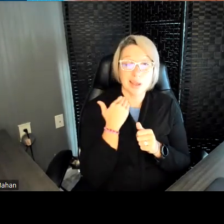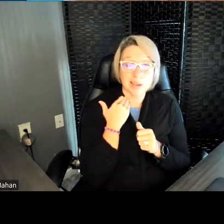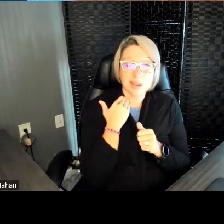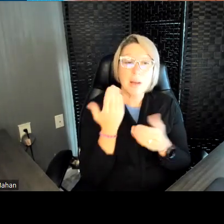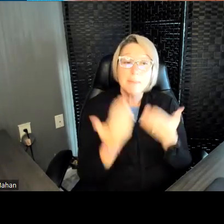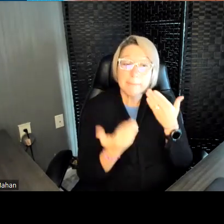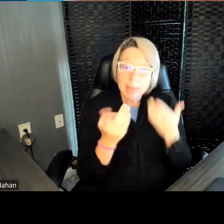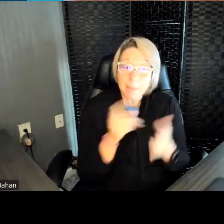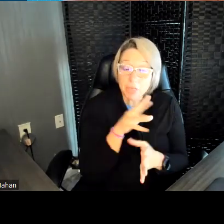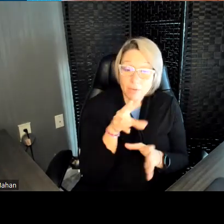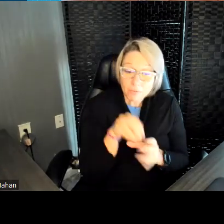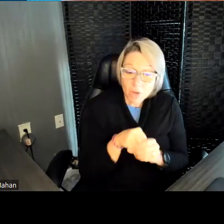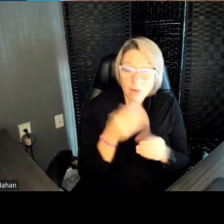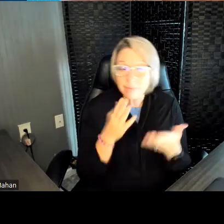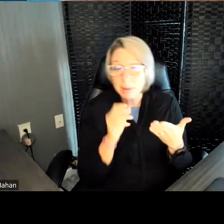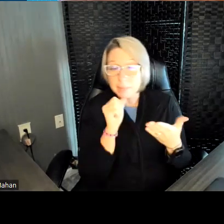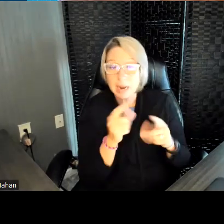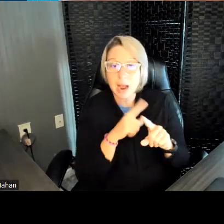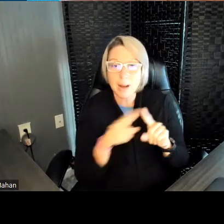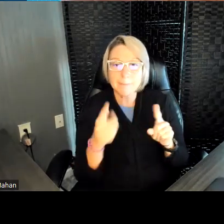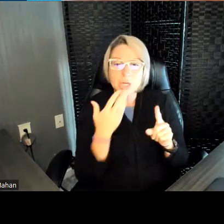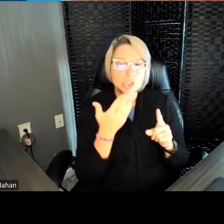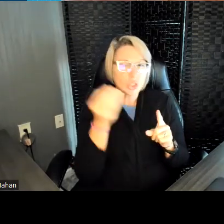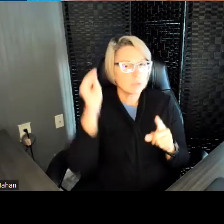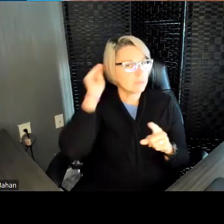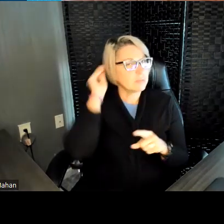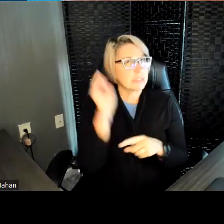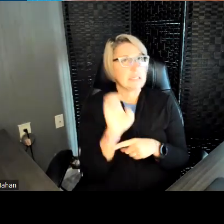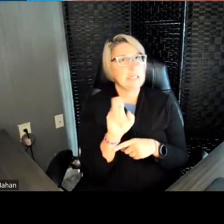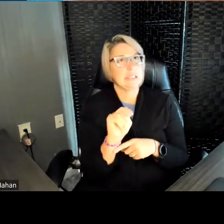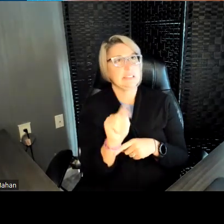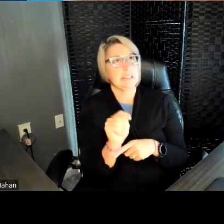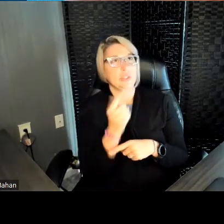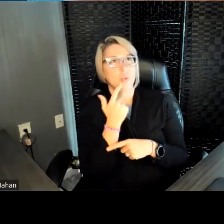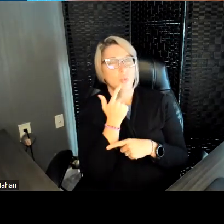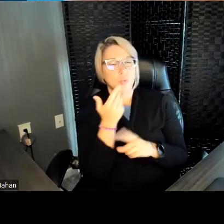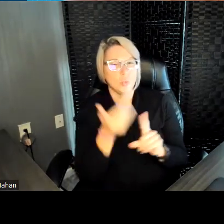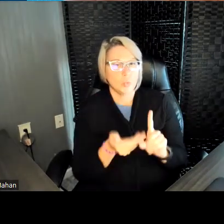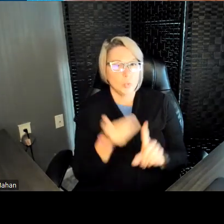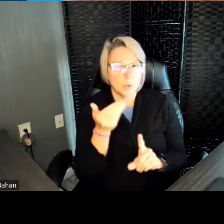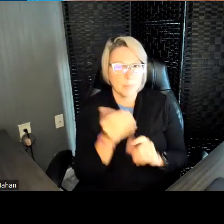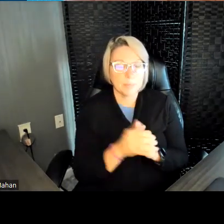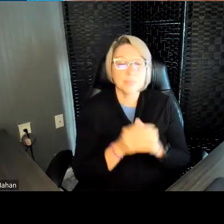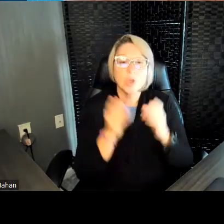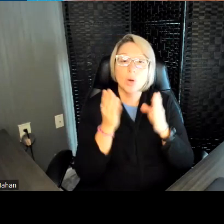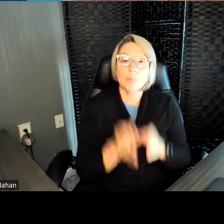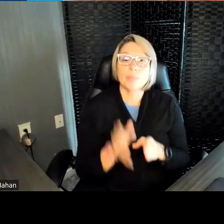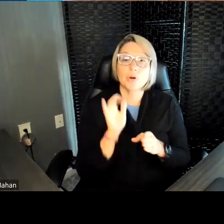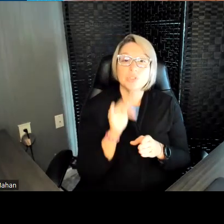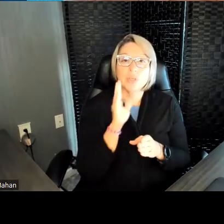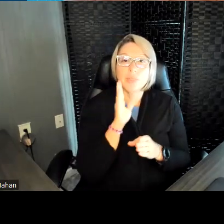people just to know about. The person who really is going to quantify the deafness or the hard of hearing levels